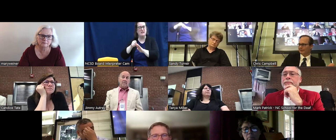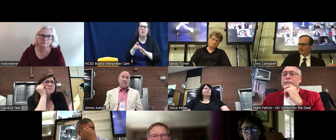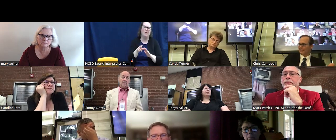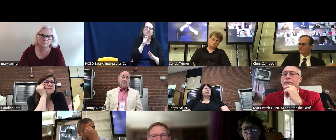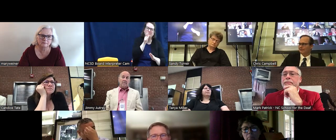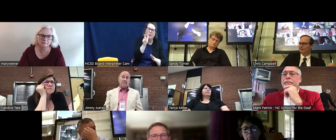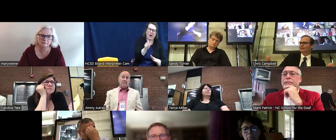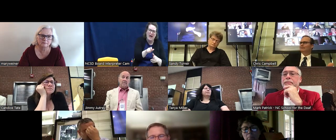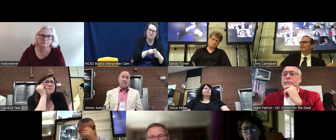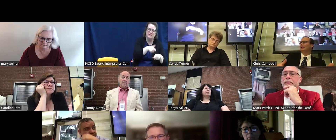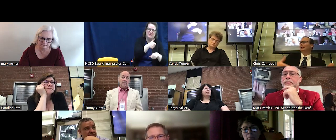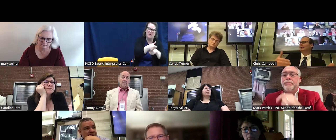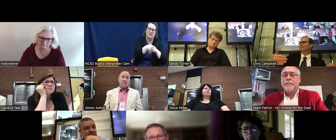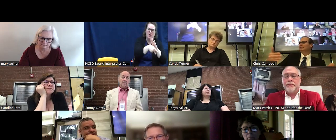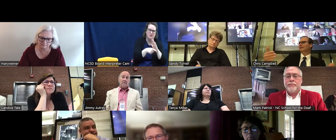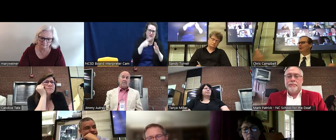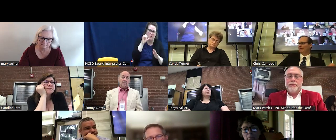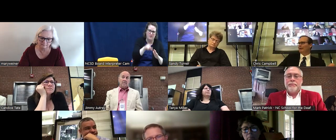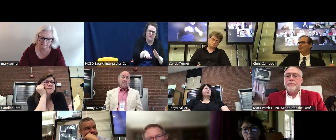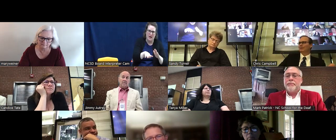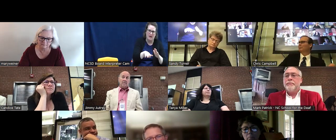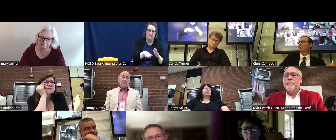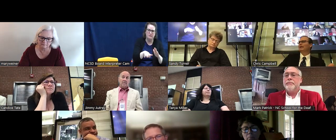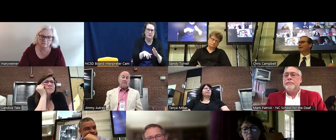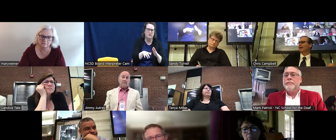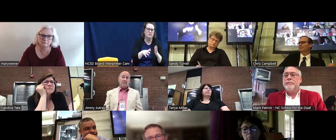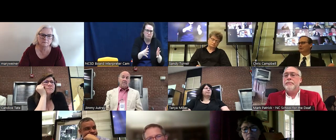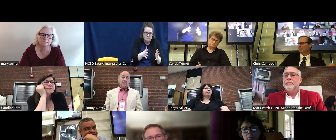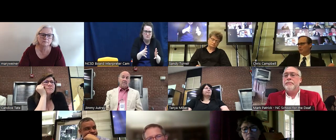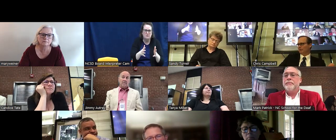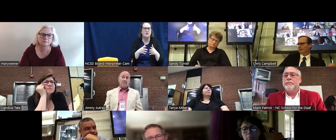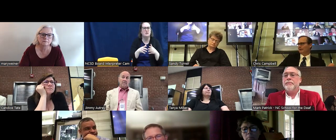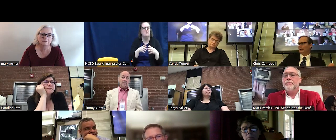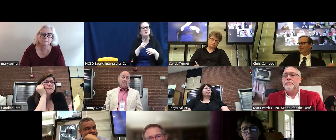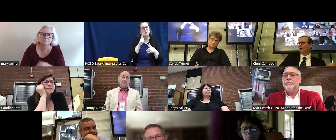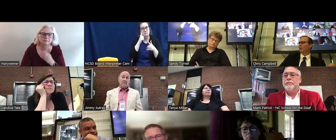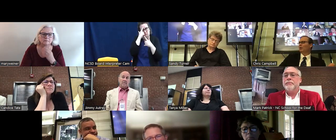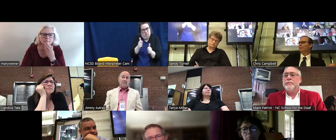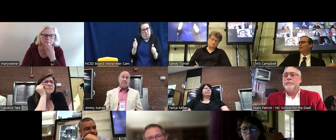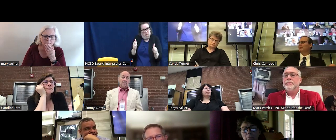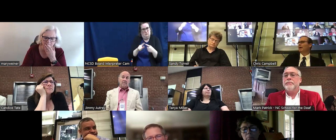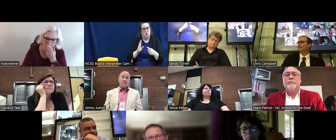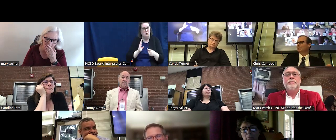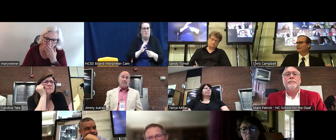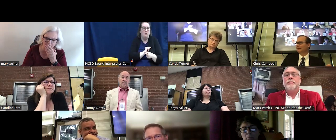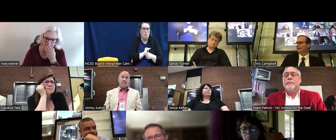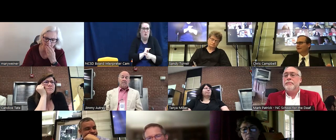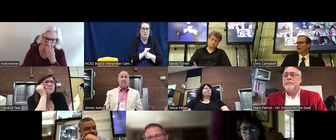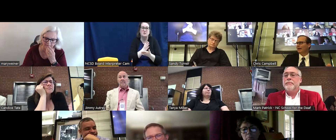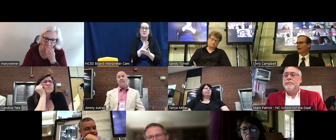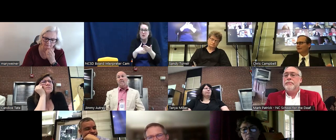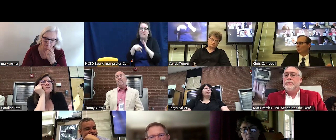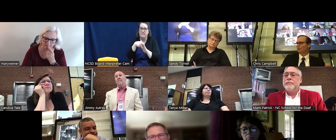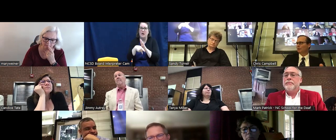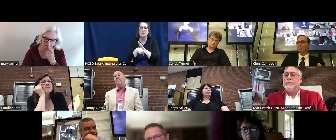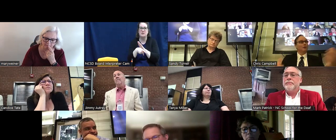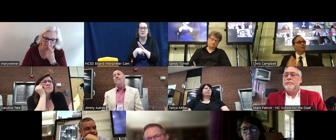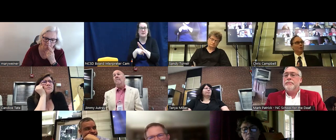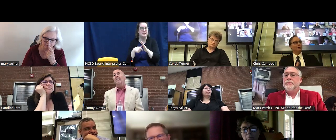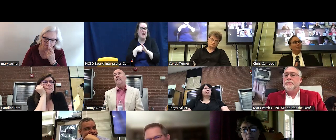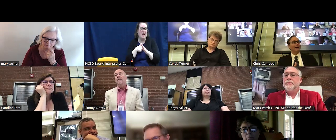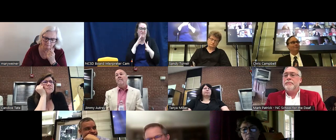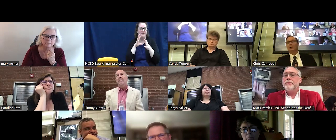requires that, then it is completely up to the board. And there are going to be policies that I told you